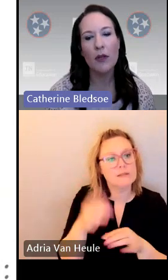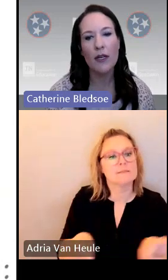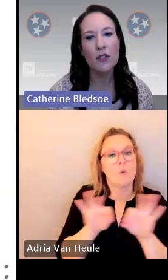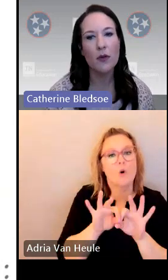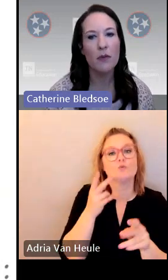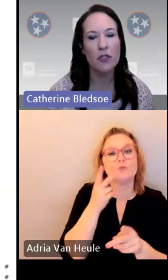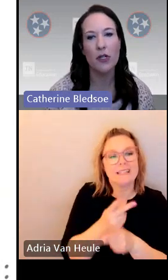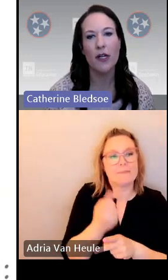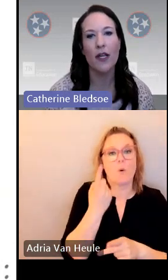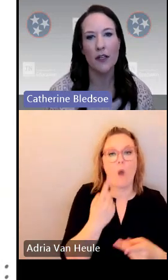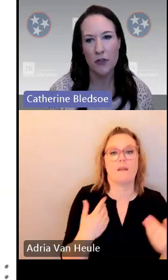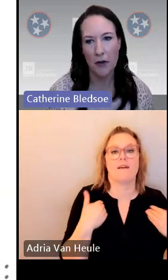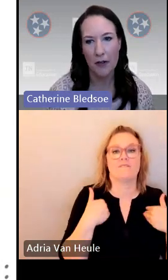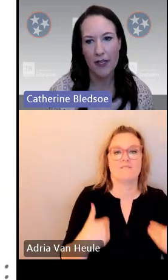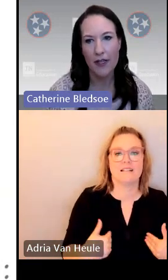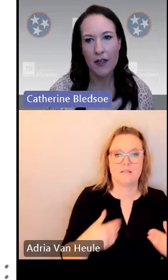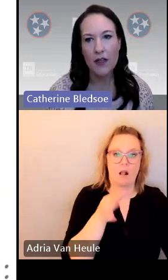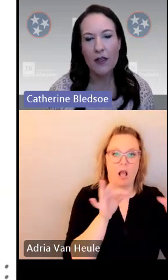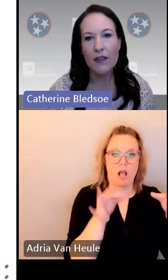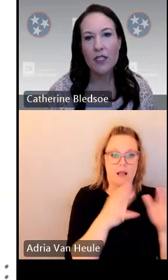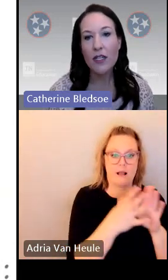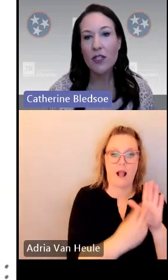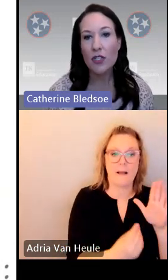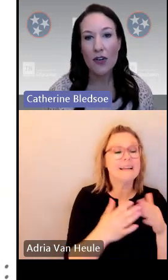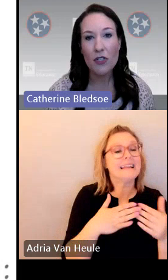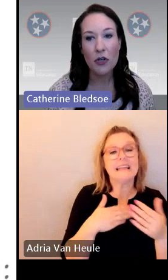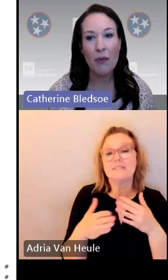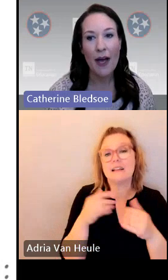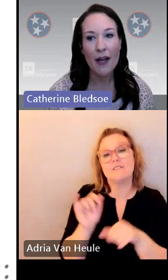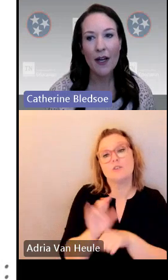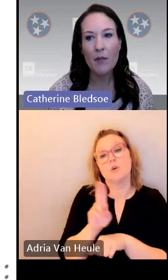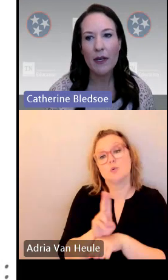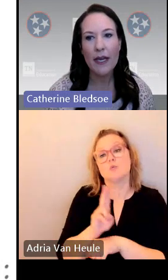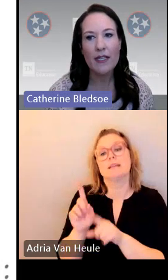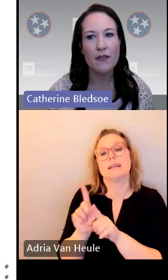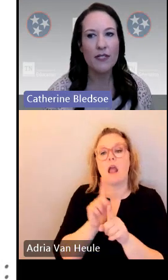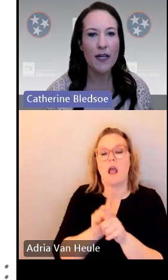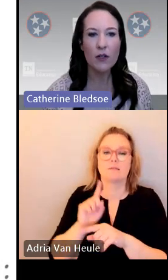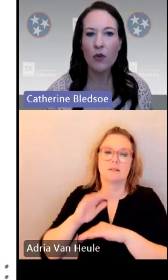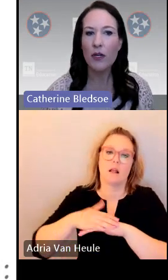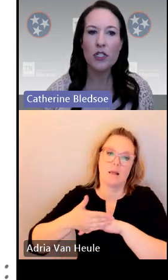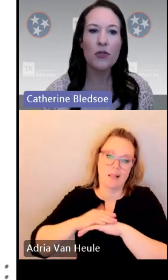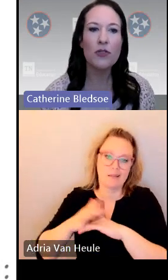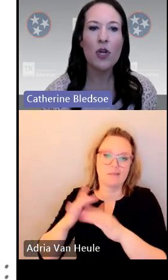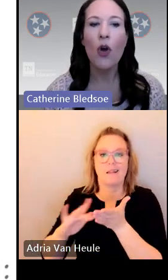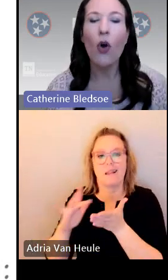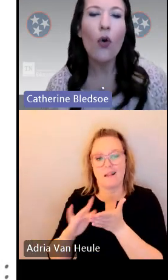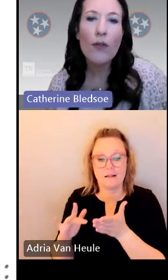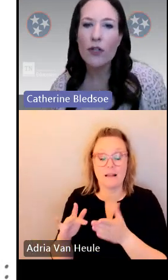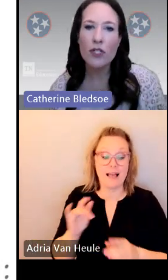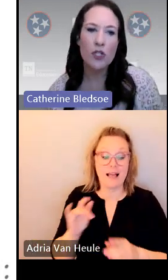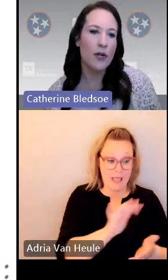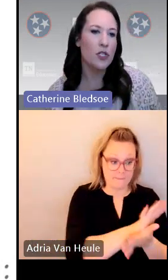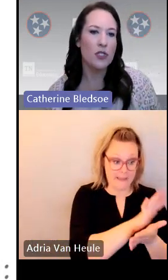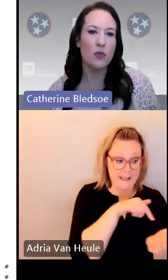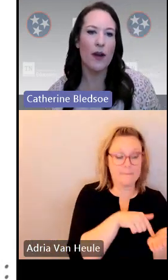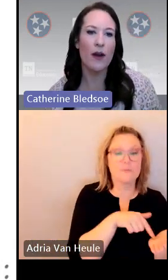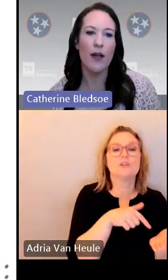even if you plan to administer it electronically. This is going to serve as your backup in case of technical issues or